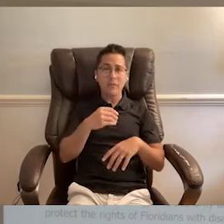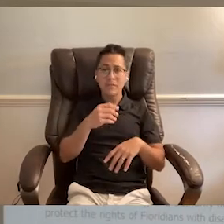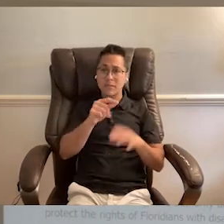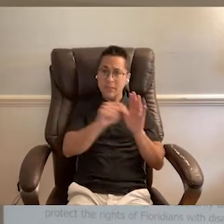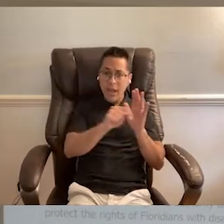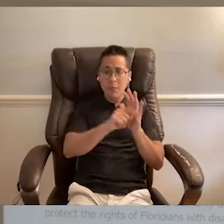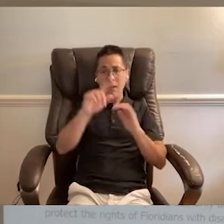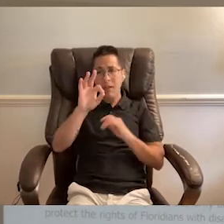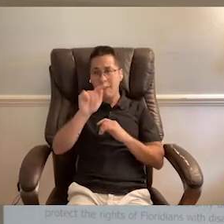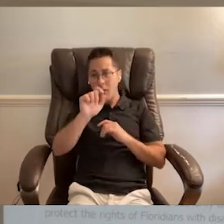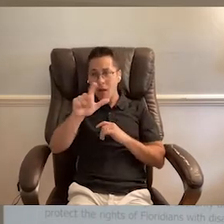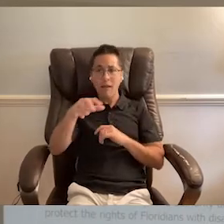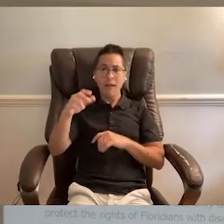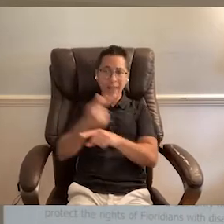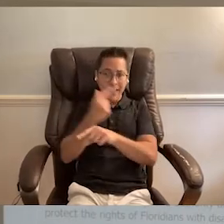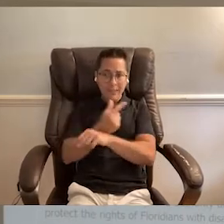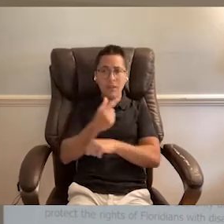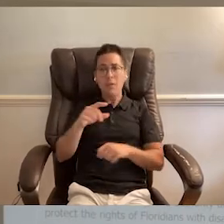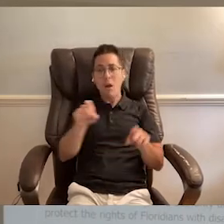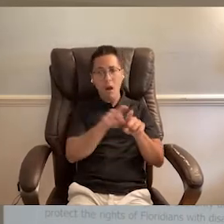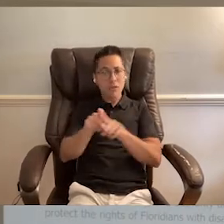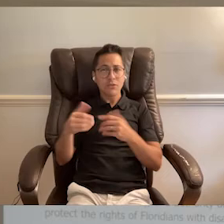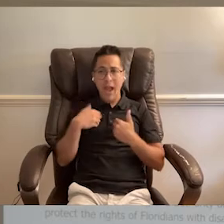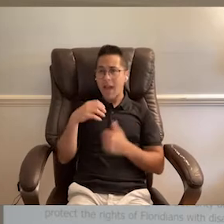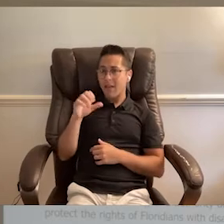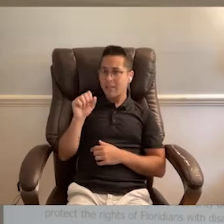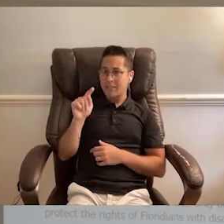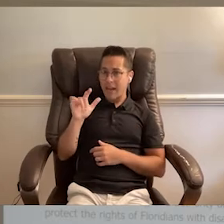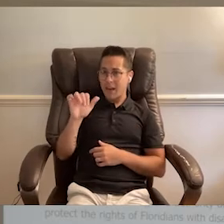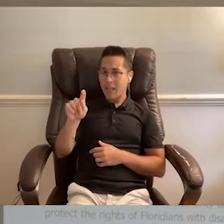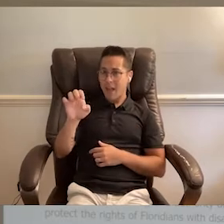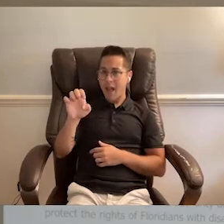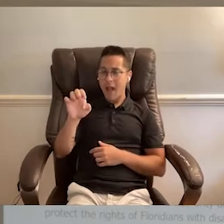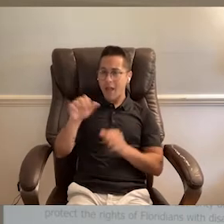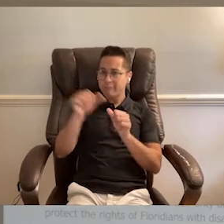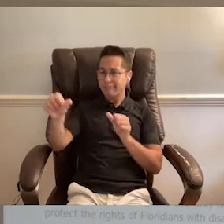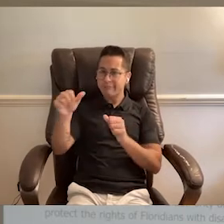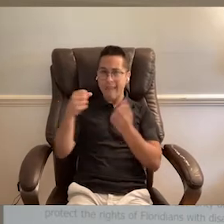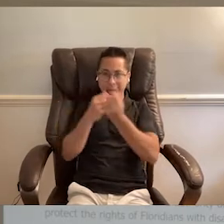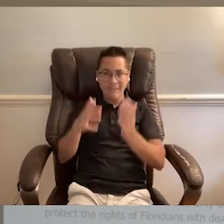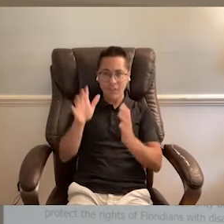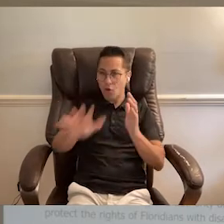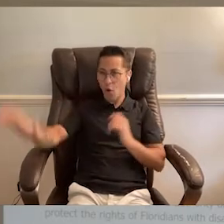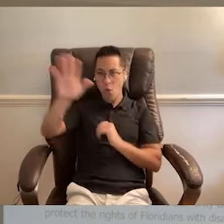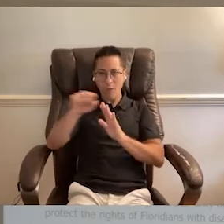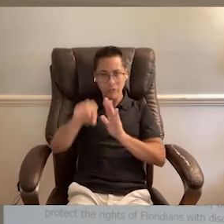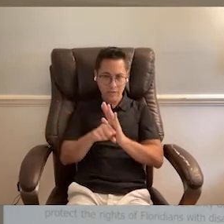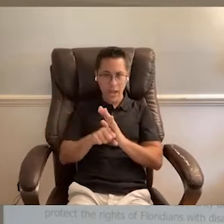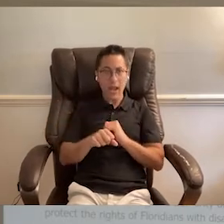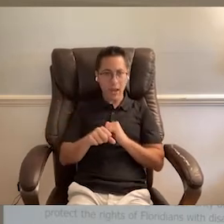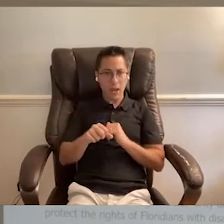Gainesville, but we also have satellite advocates all over the state. So wherever you are in the state, our services will come to